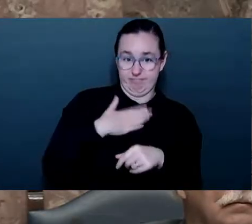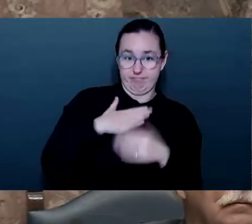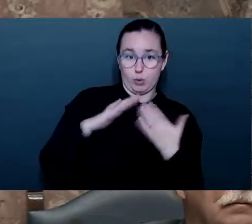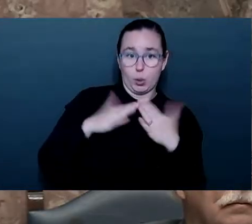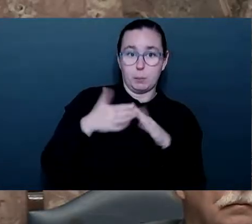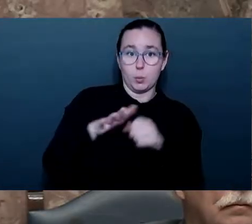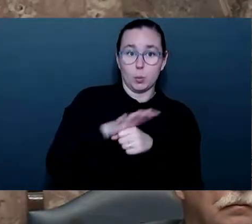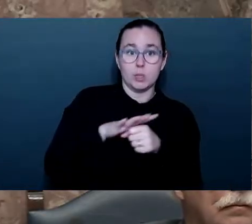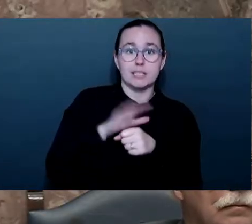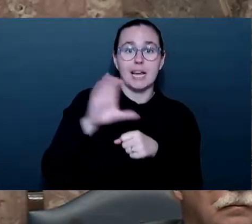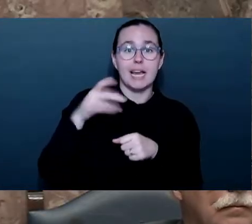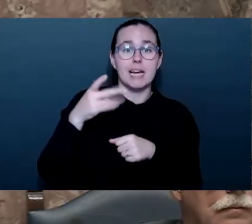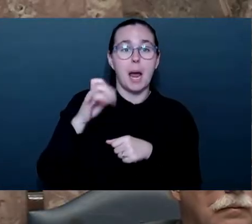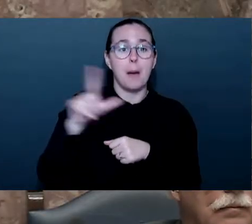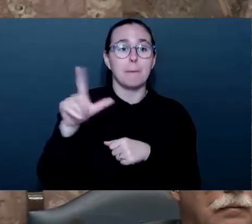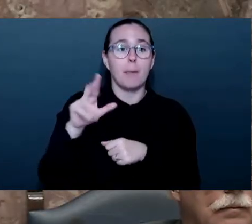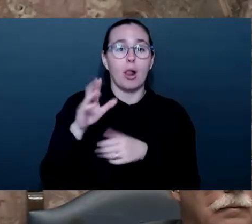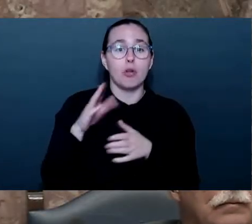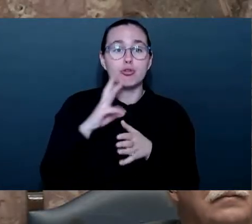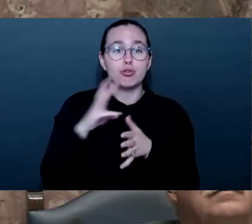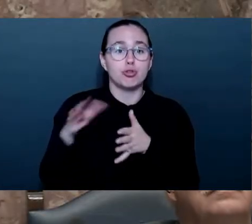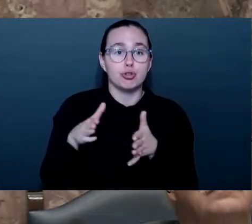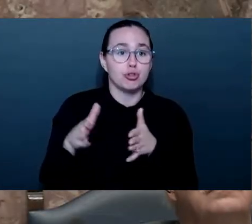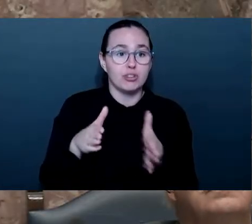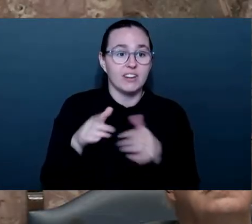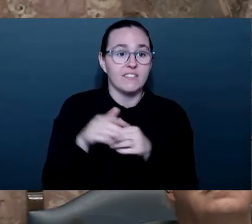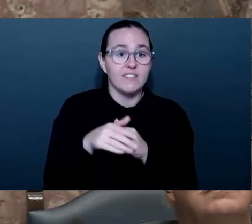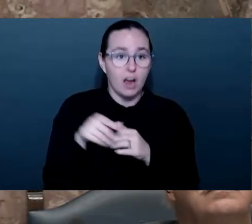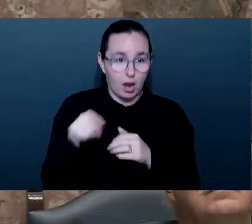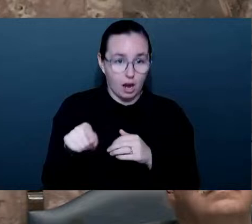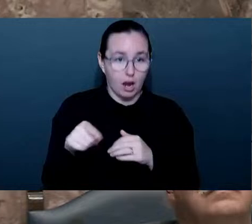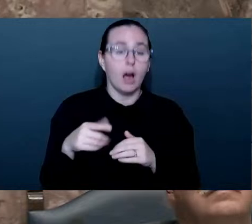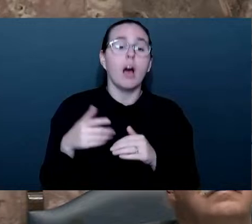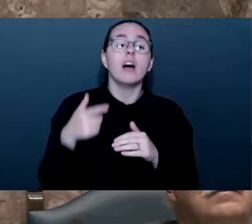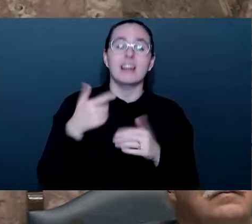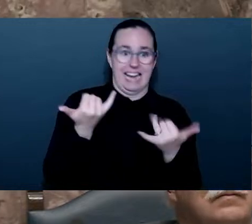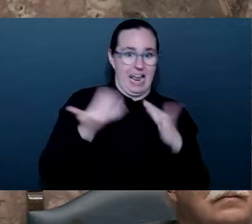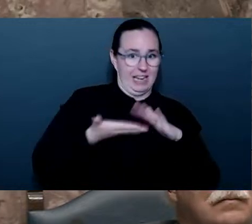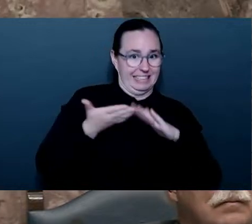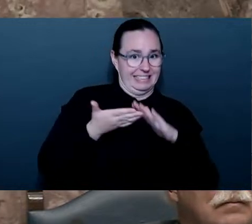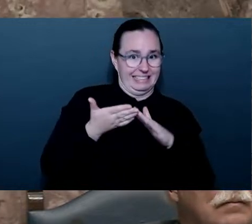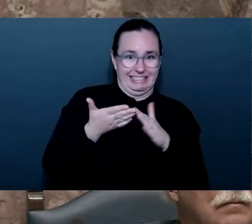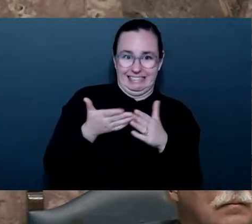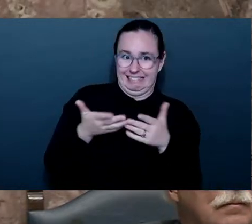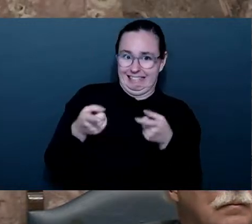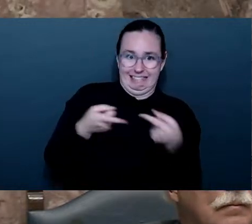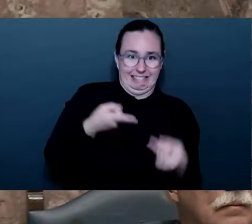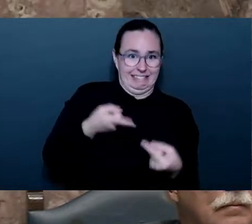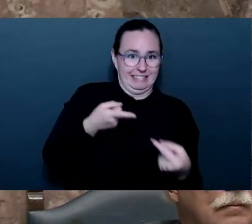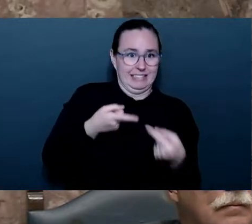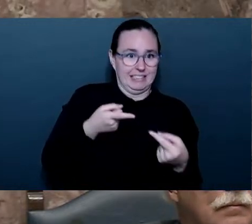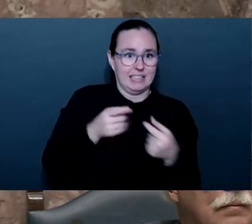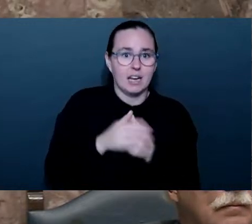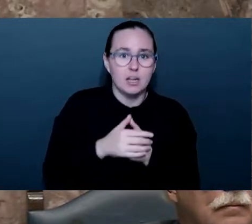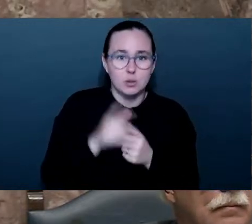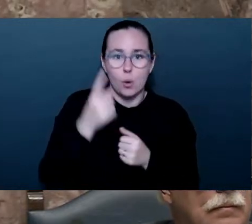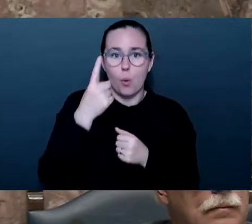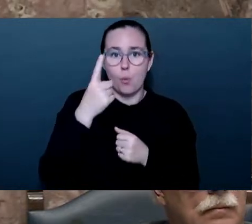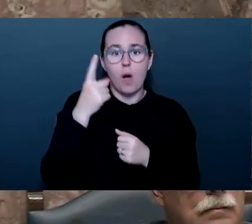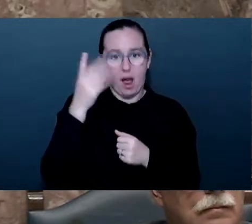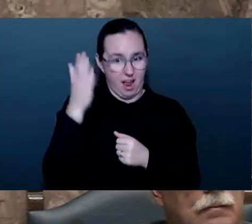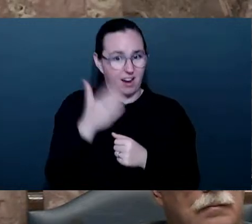and up to 1/5 of the beds are seniors waiting for long-term care. The government has repeatedly